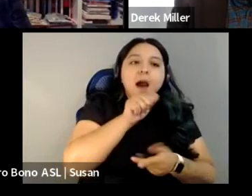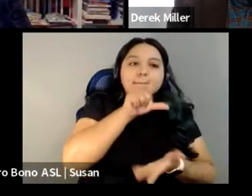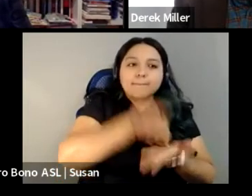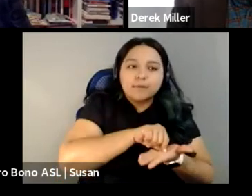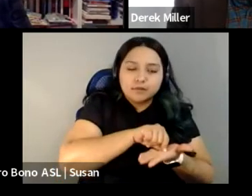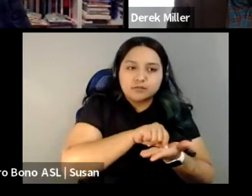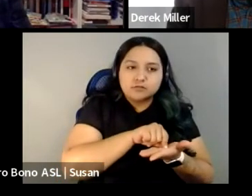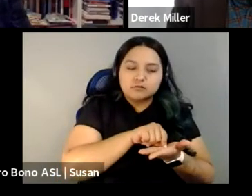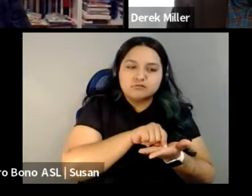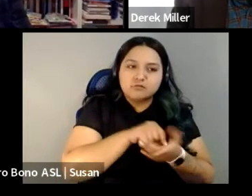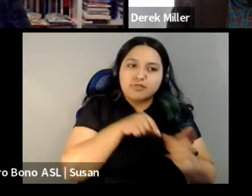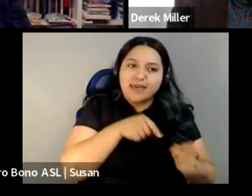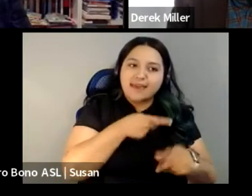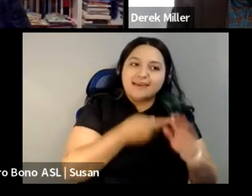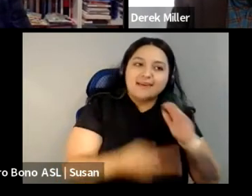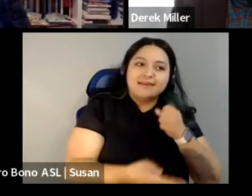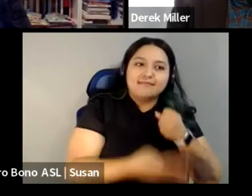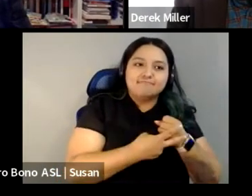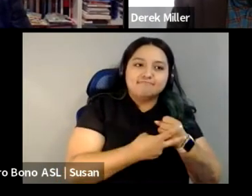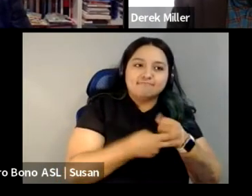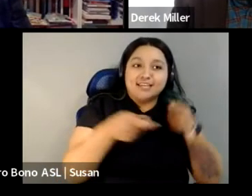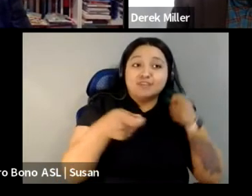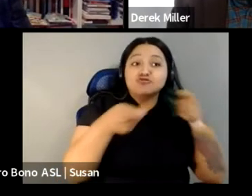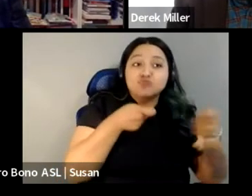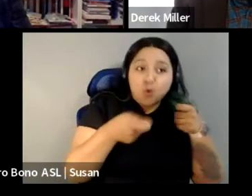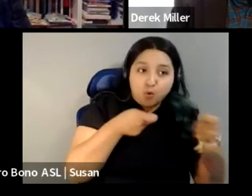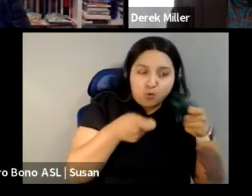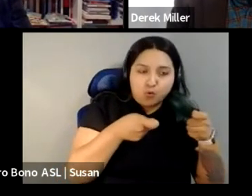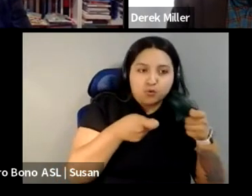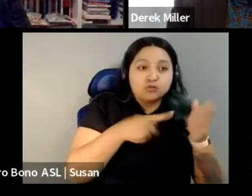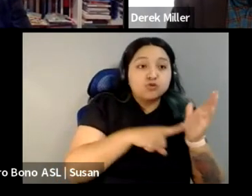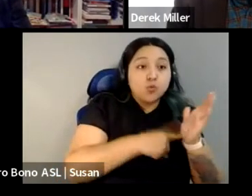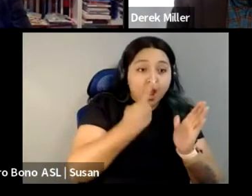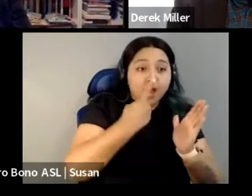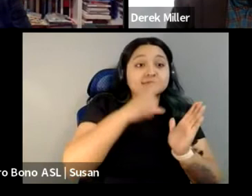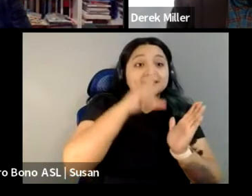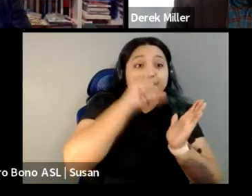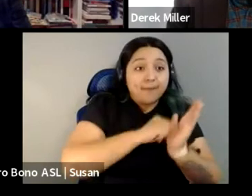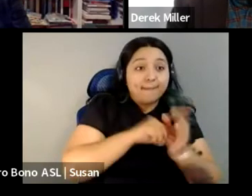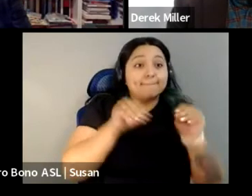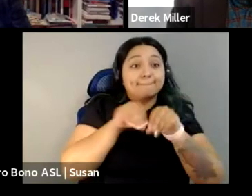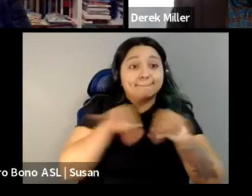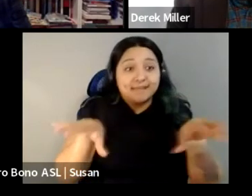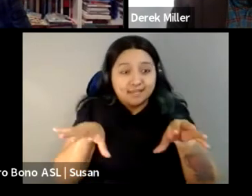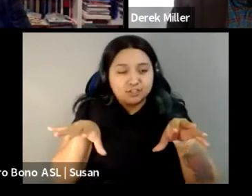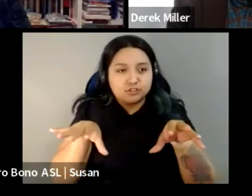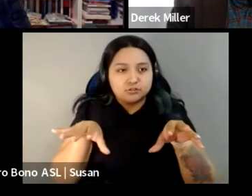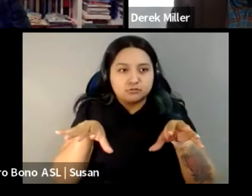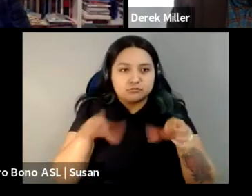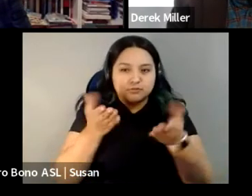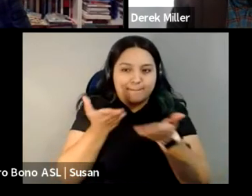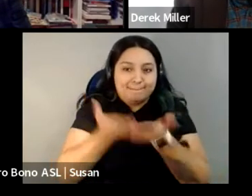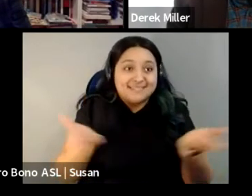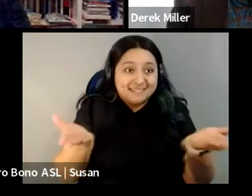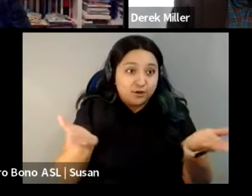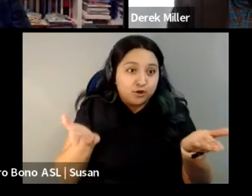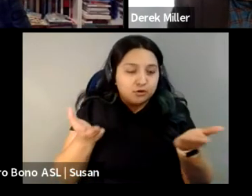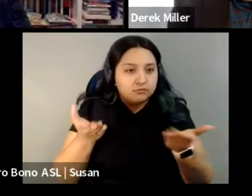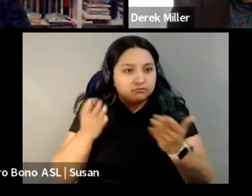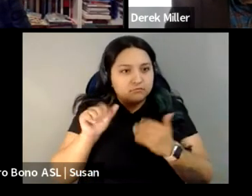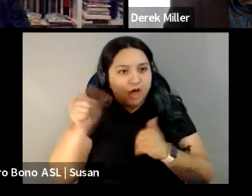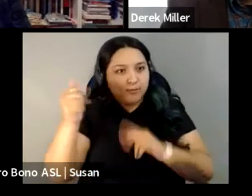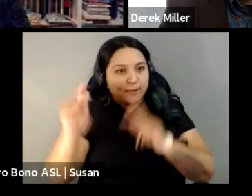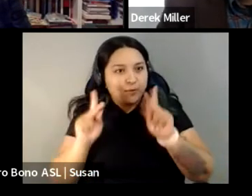of copyright. And once the play was published, existed as a material object that others could purchase, it